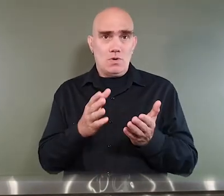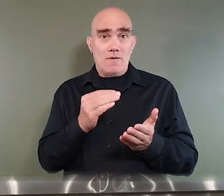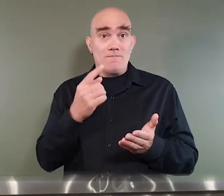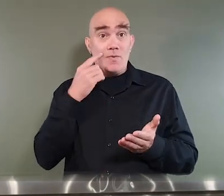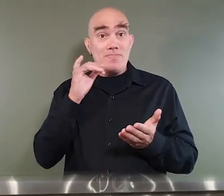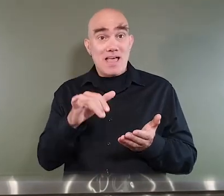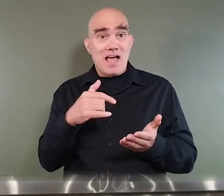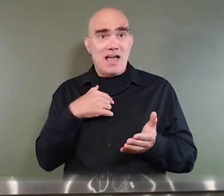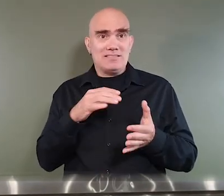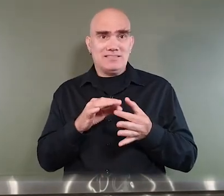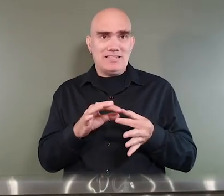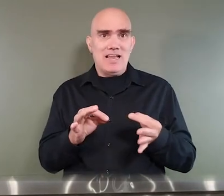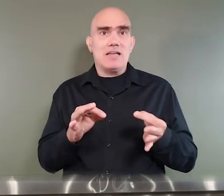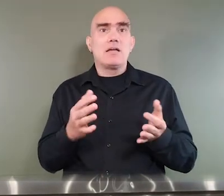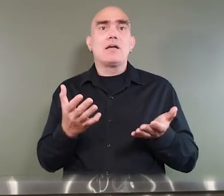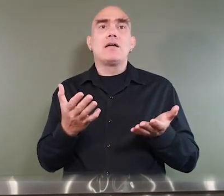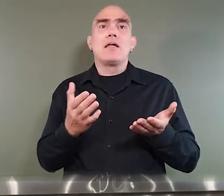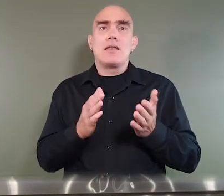namaste.